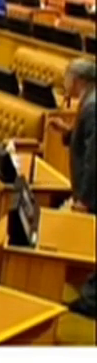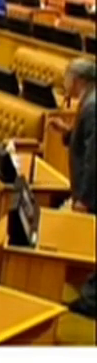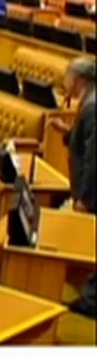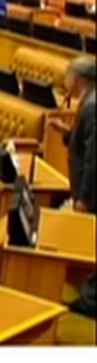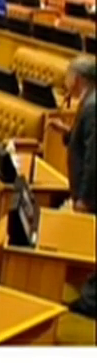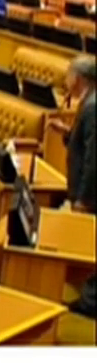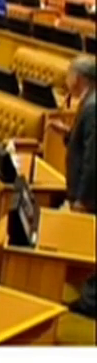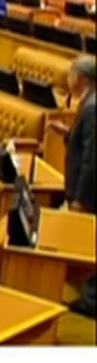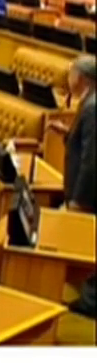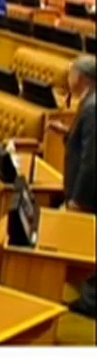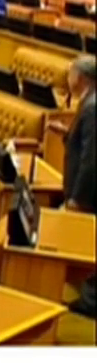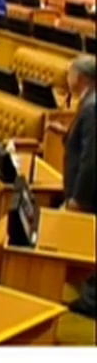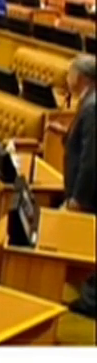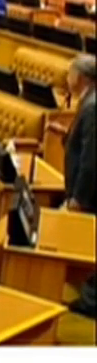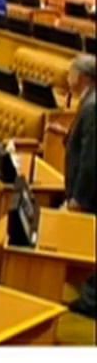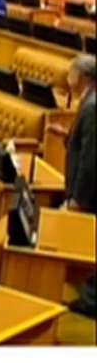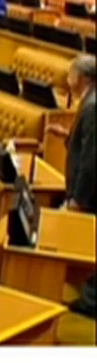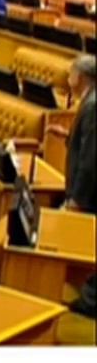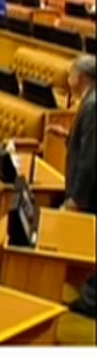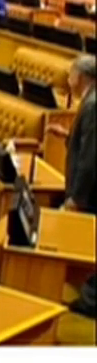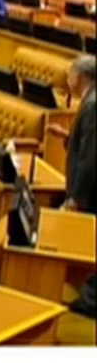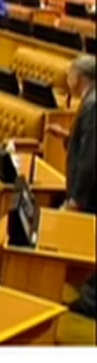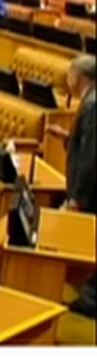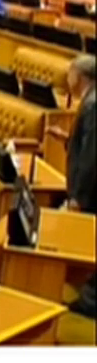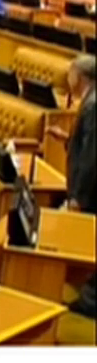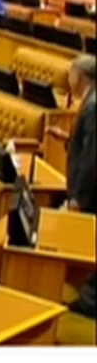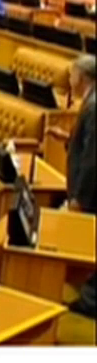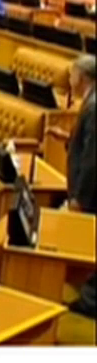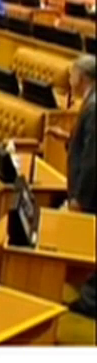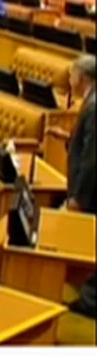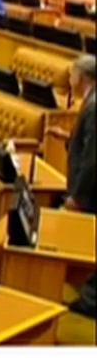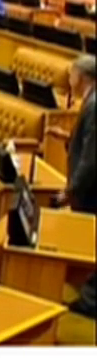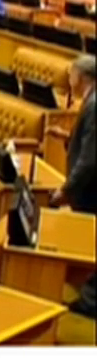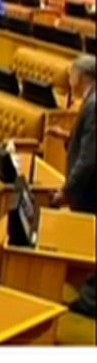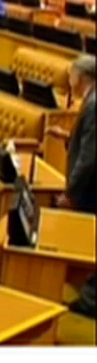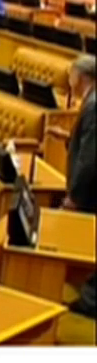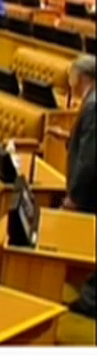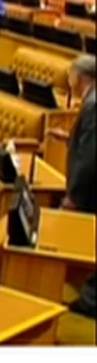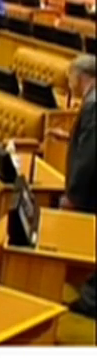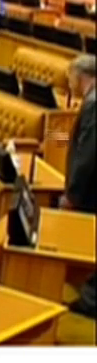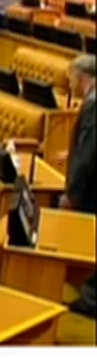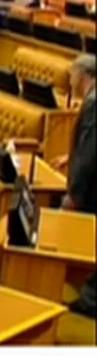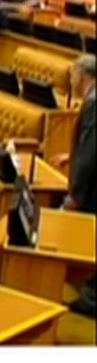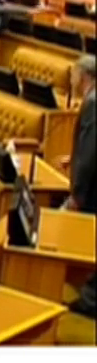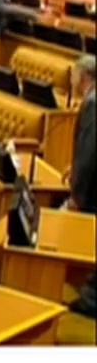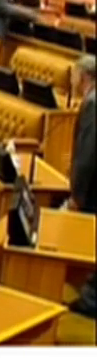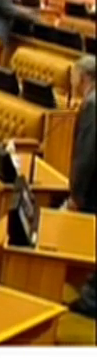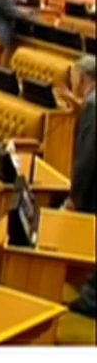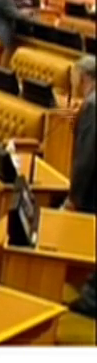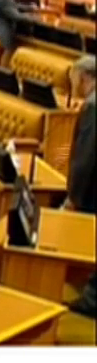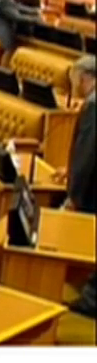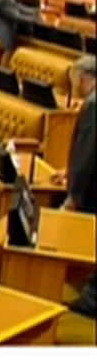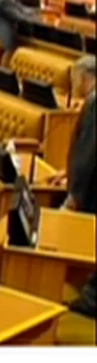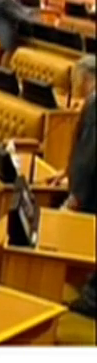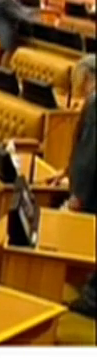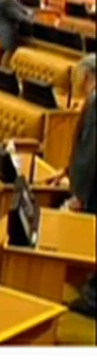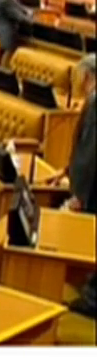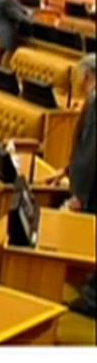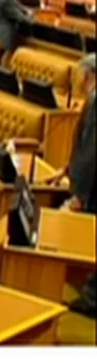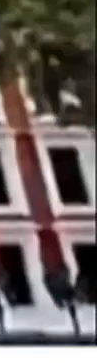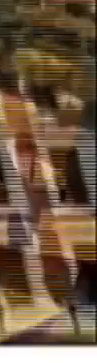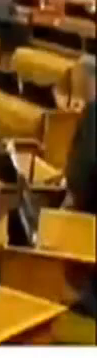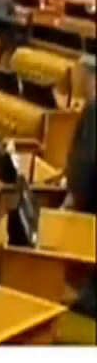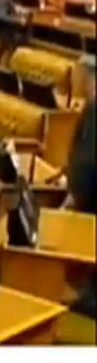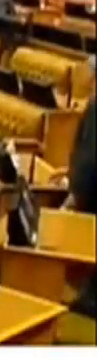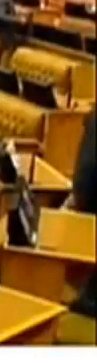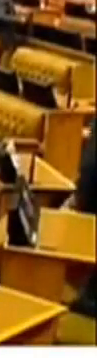House Chair, the Honourable Soekers is struggling to connect. Can we just try call her again? But she's been in and out. If not, then I will come to the front and deliver on